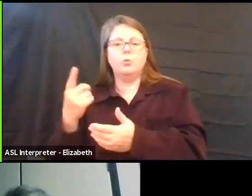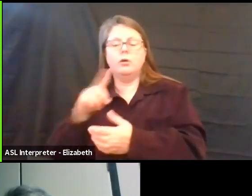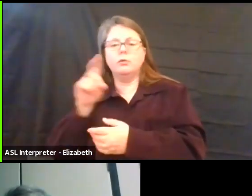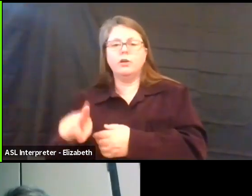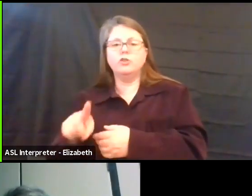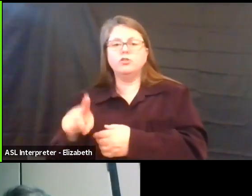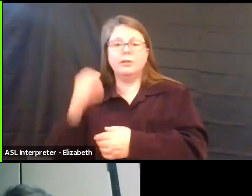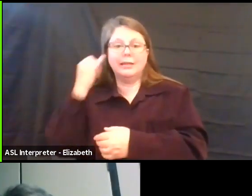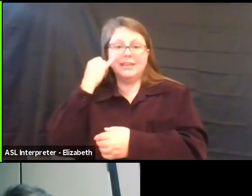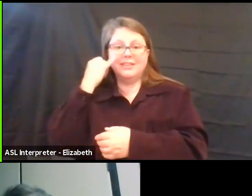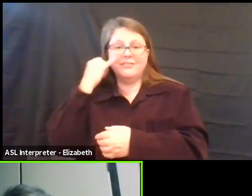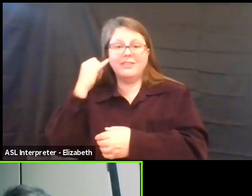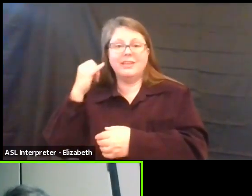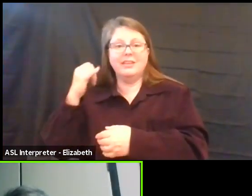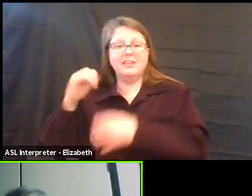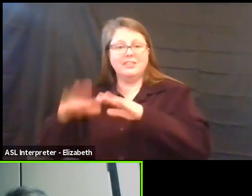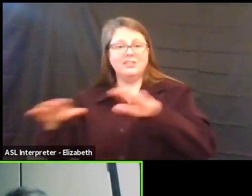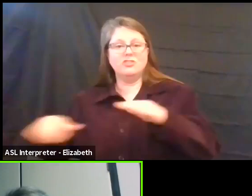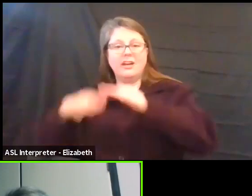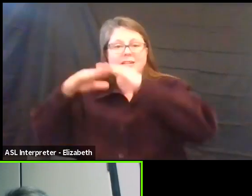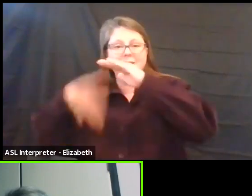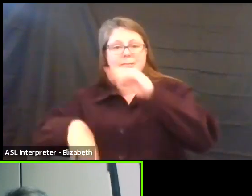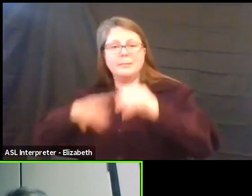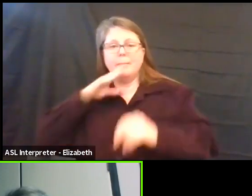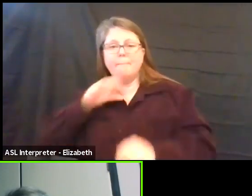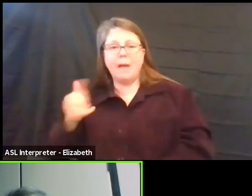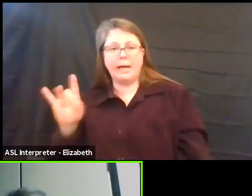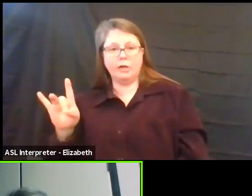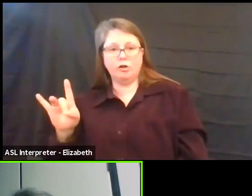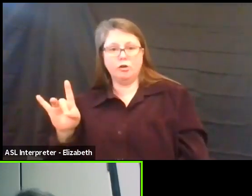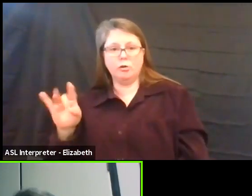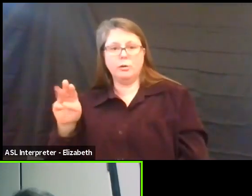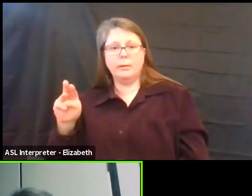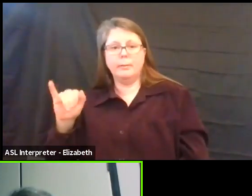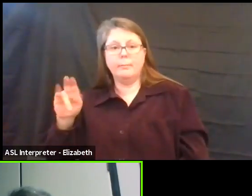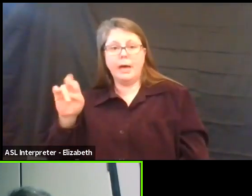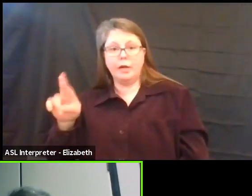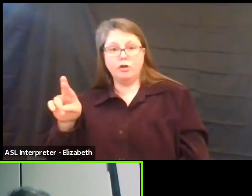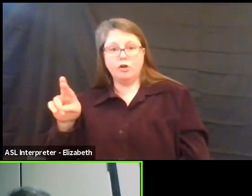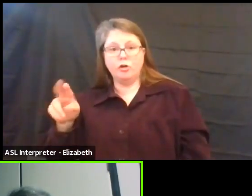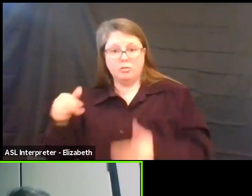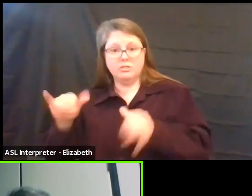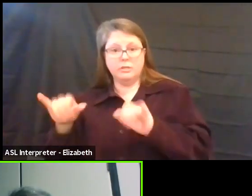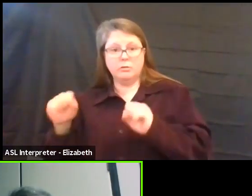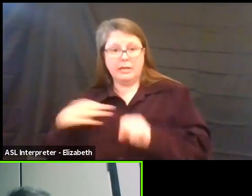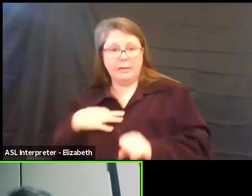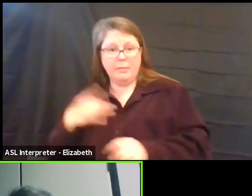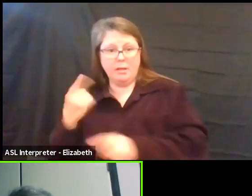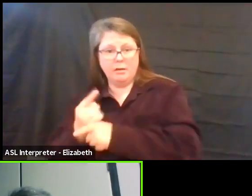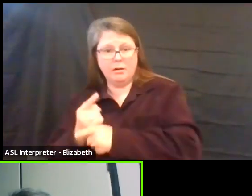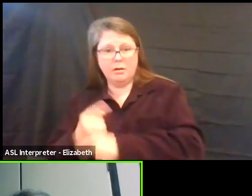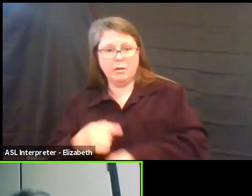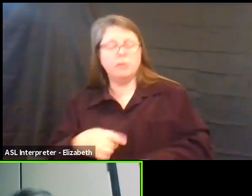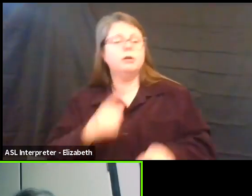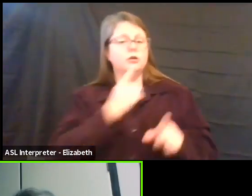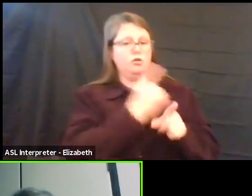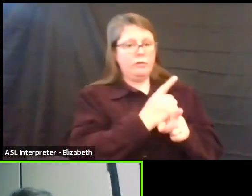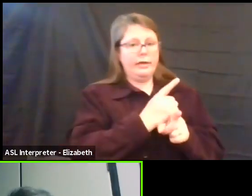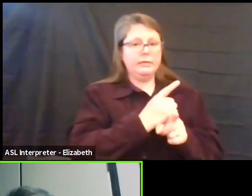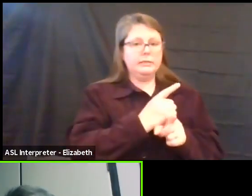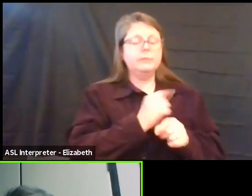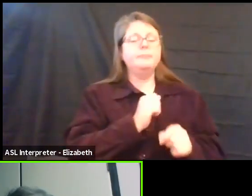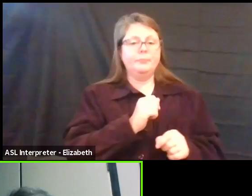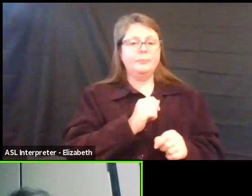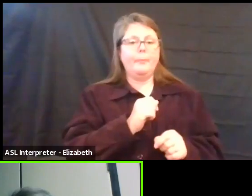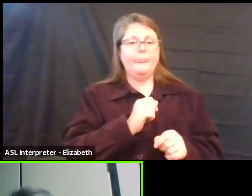correct? That is correct. The only it's not a problem. It's just that because